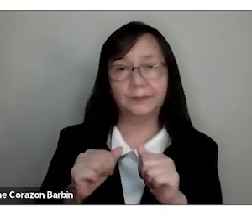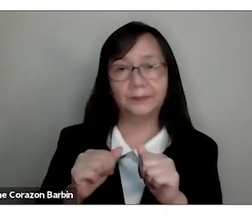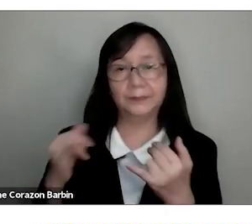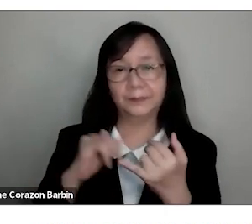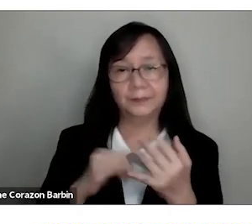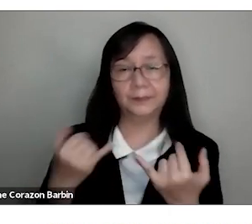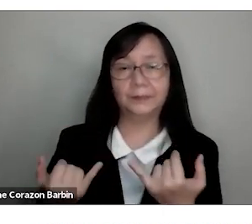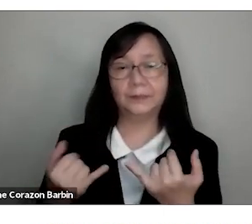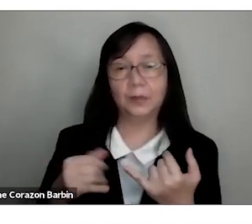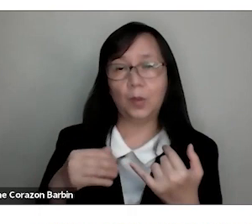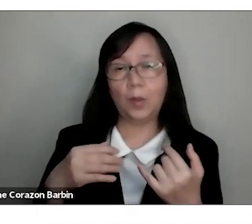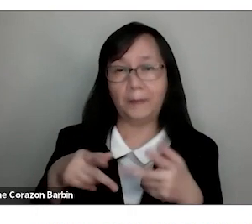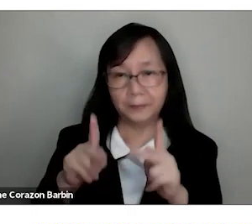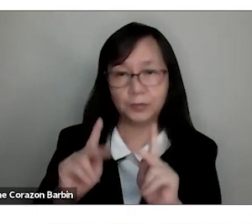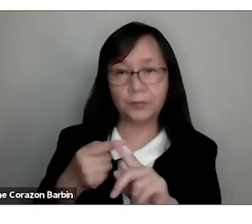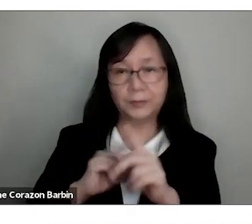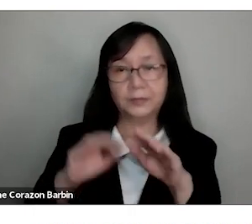children,